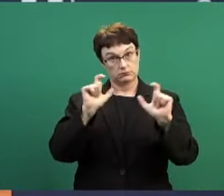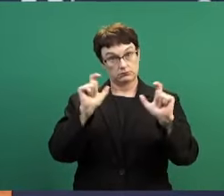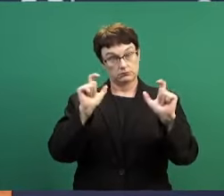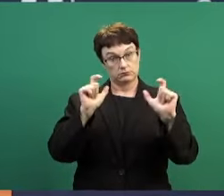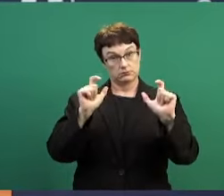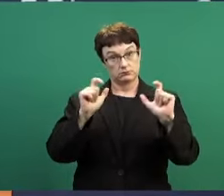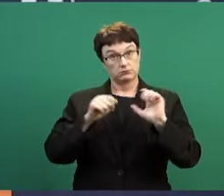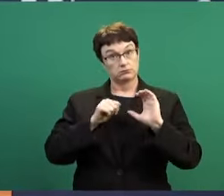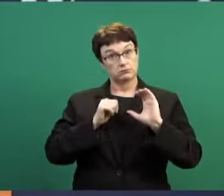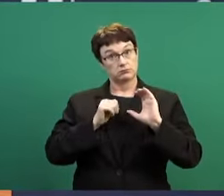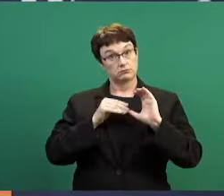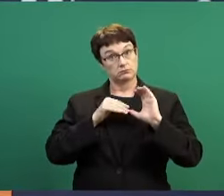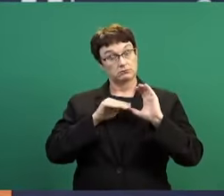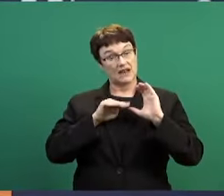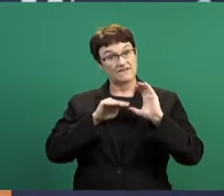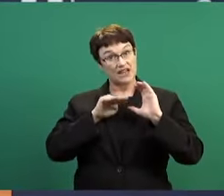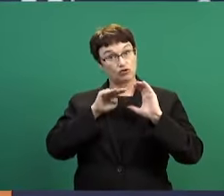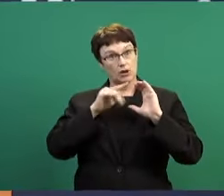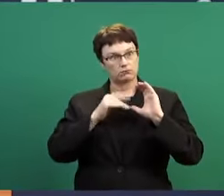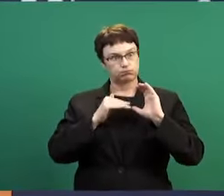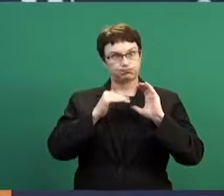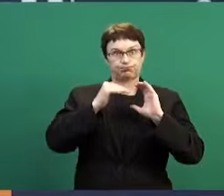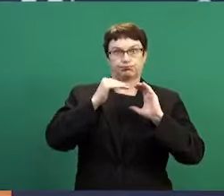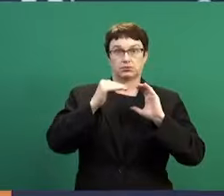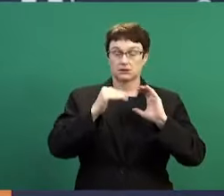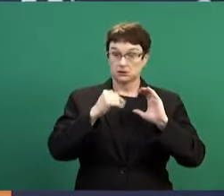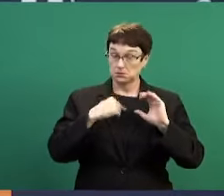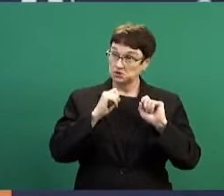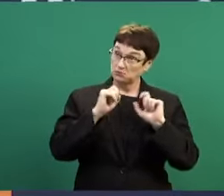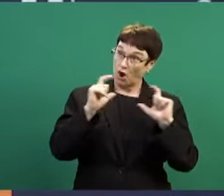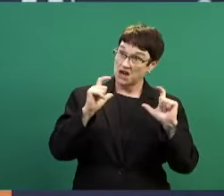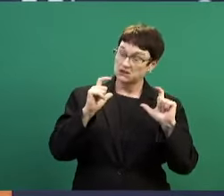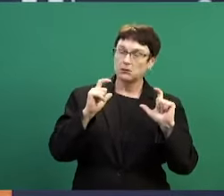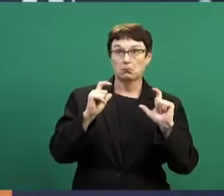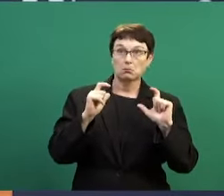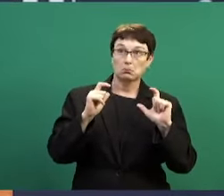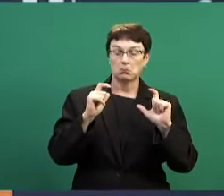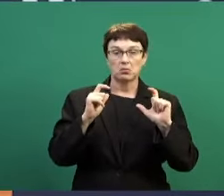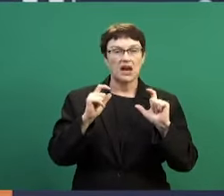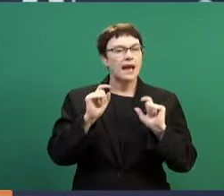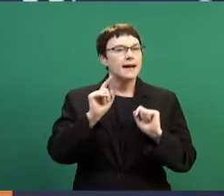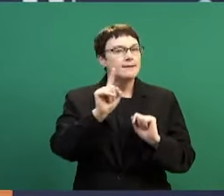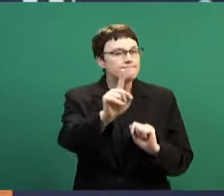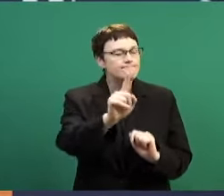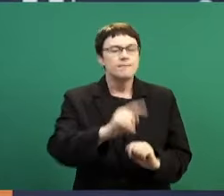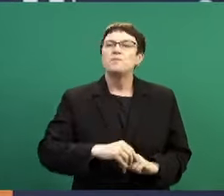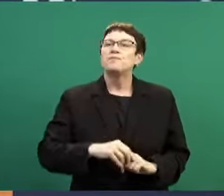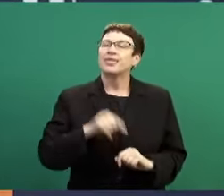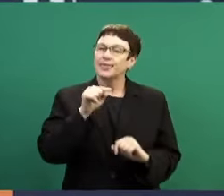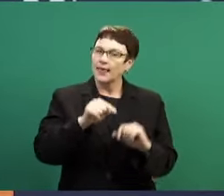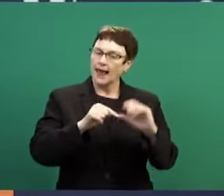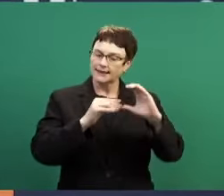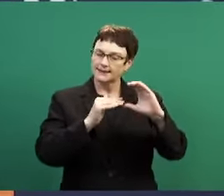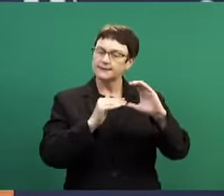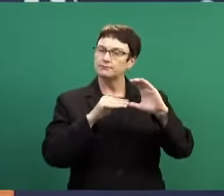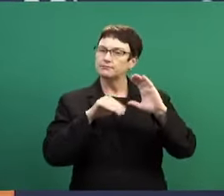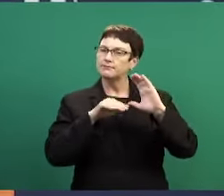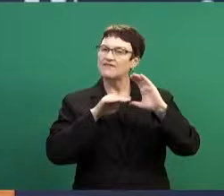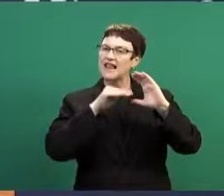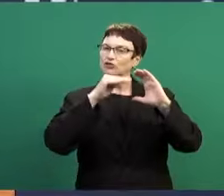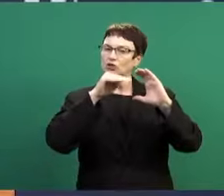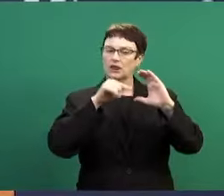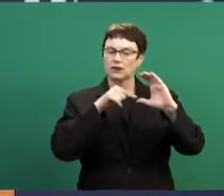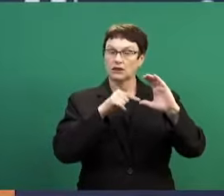the inflation uptick. The uptick in inflation is